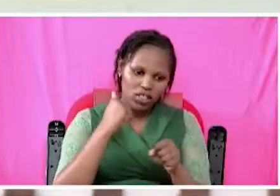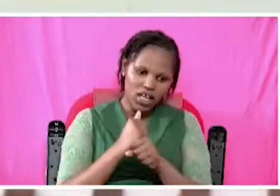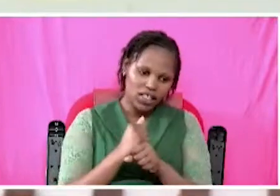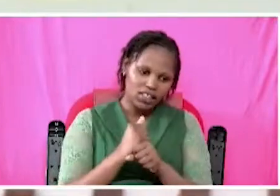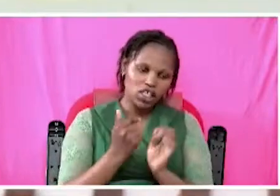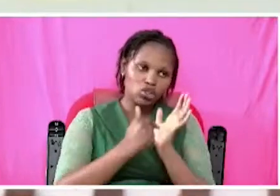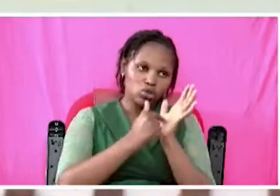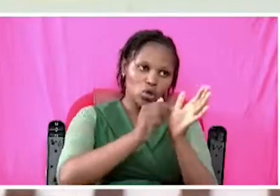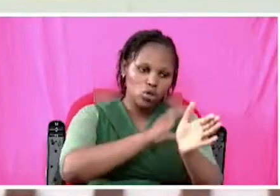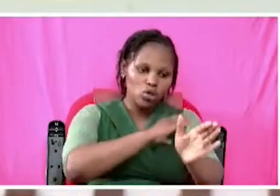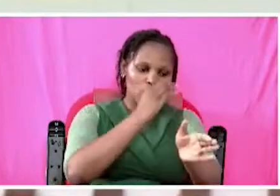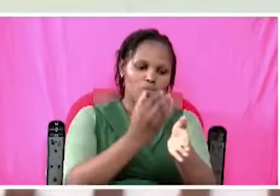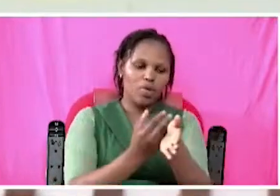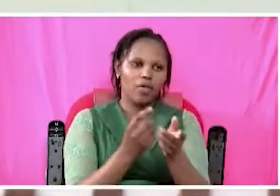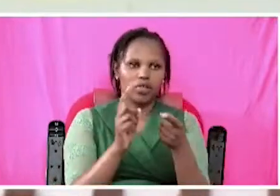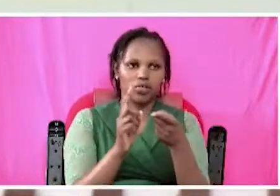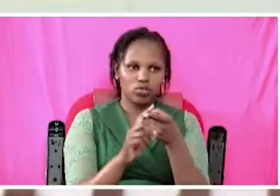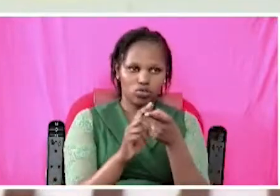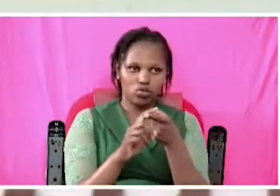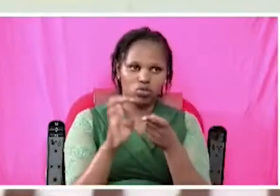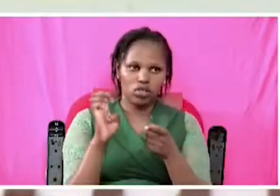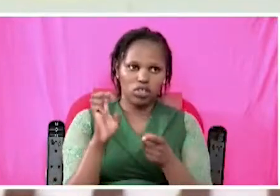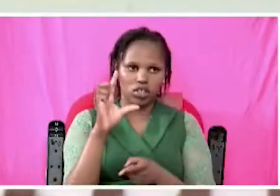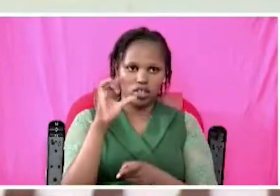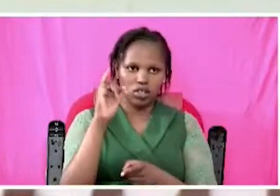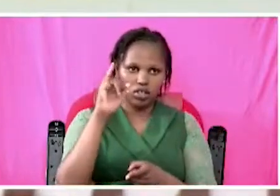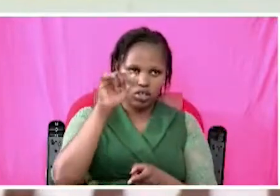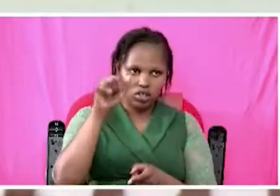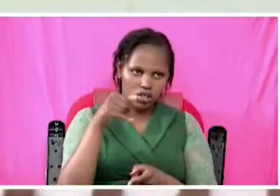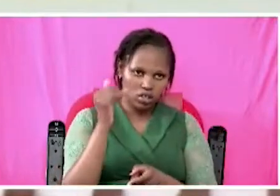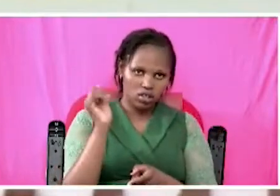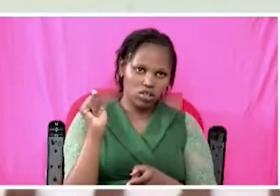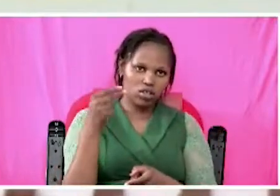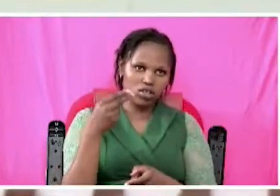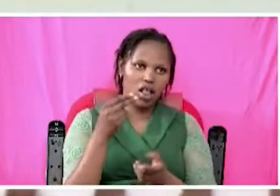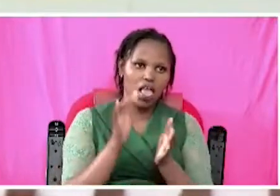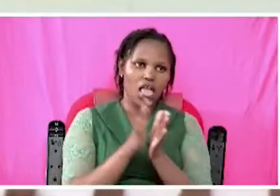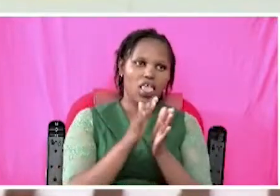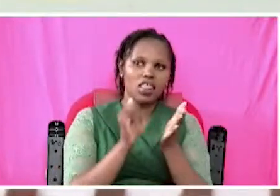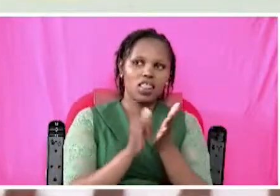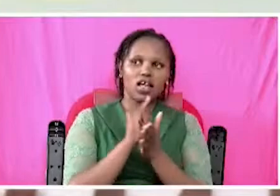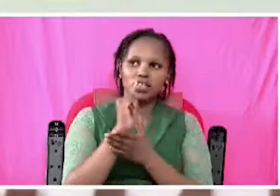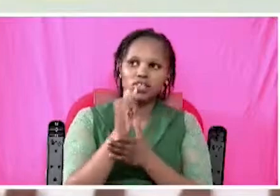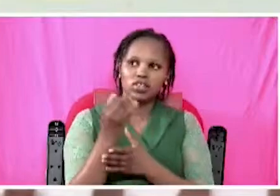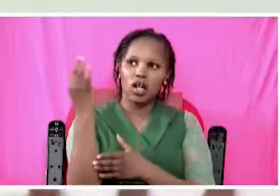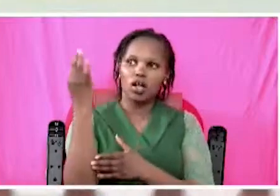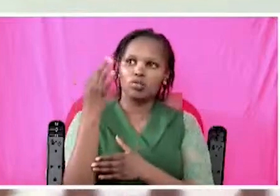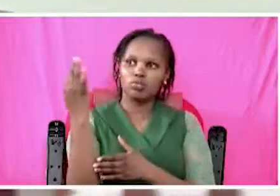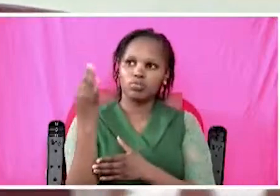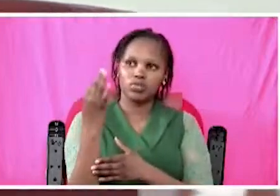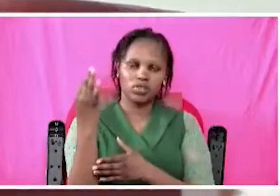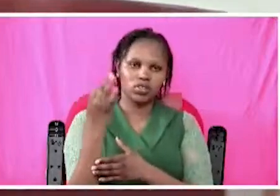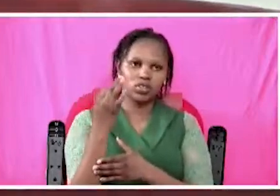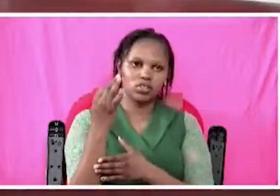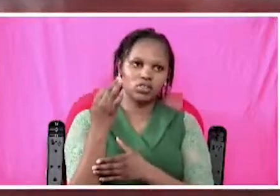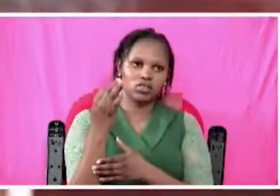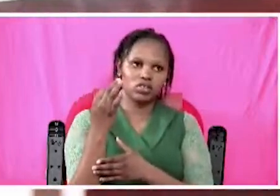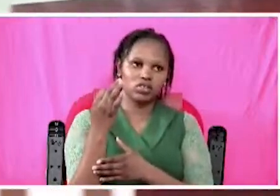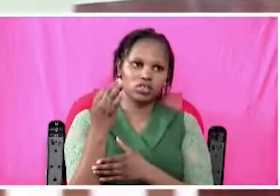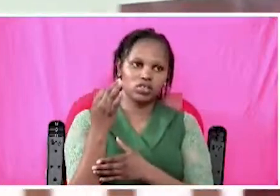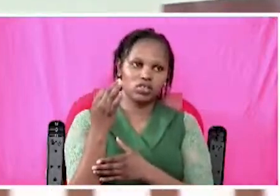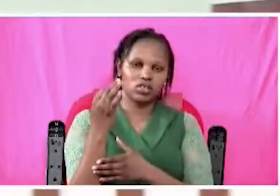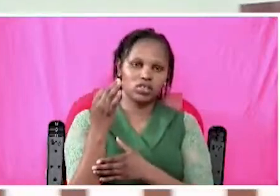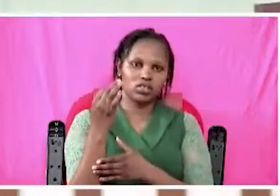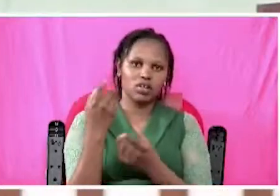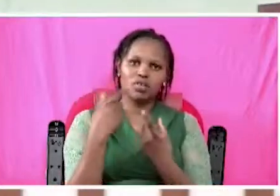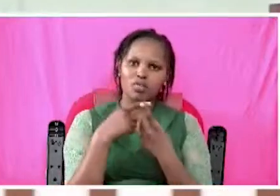and gentleness to Elijah. And this is a sermon on its own, but I will not go there.